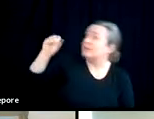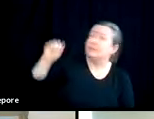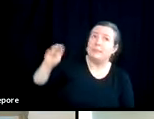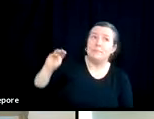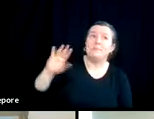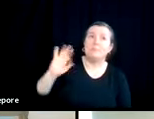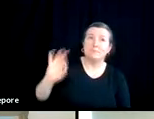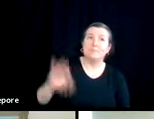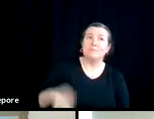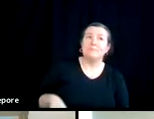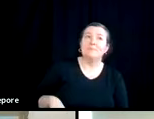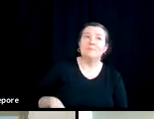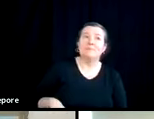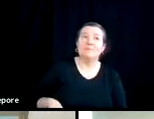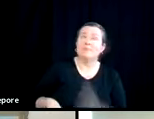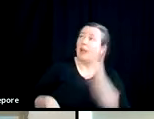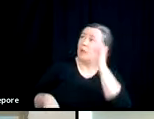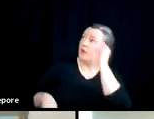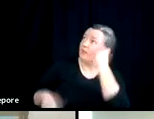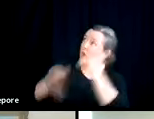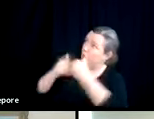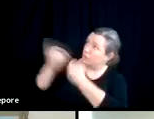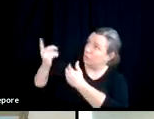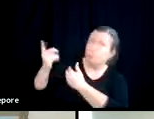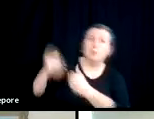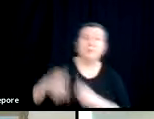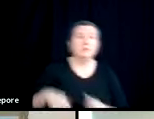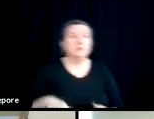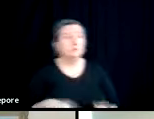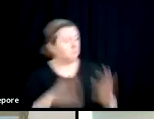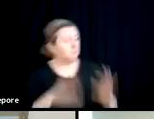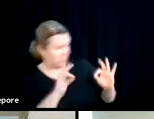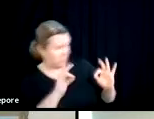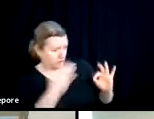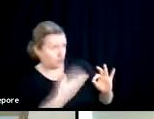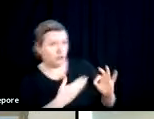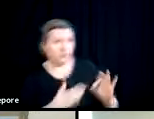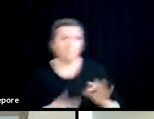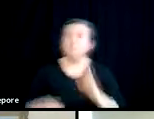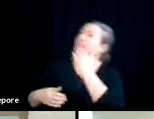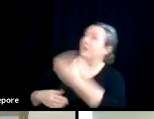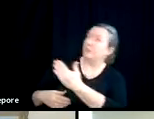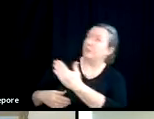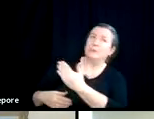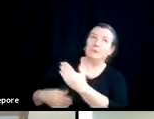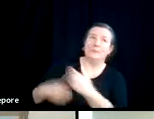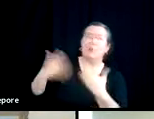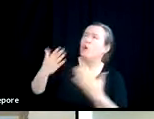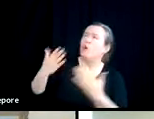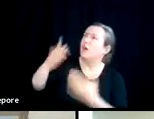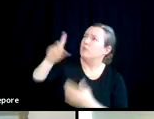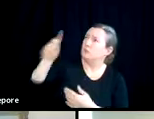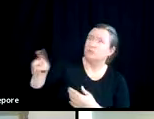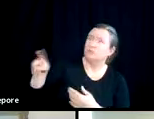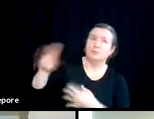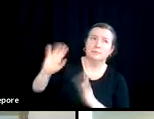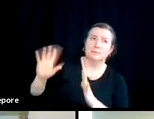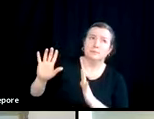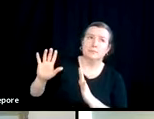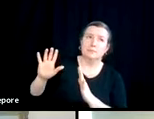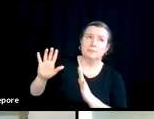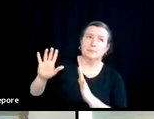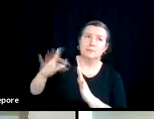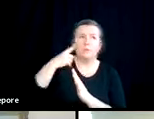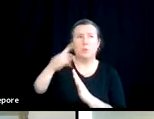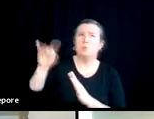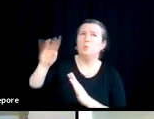Hey, Governor, how are you? Can you hear me Good. okay? How are you? Good. Thank you for taking a couple questions here. Both for the commissioner, actually.